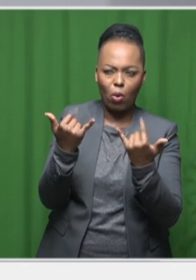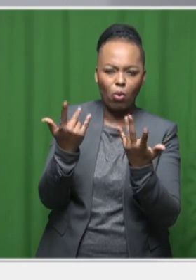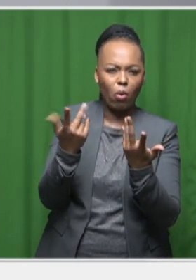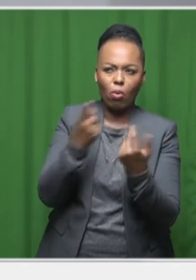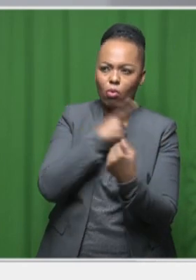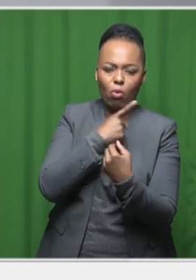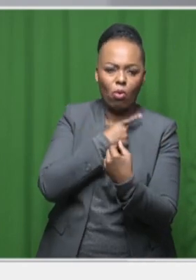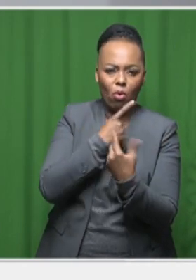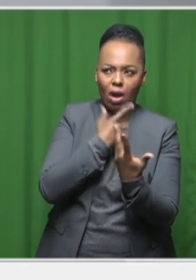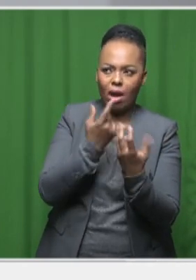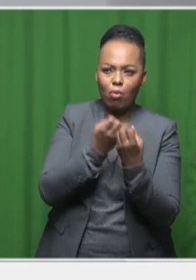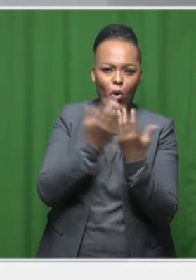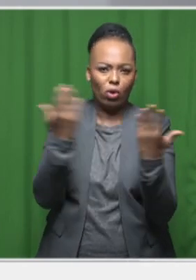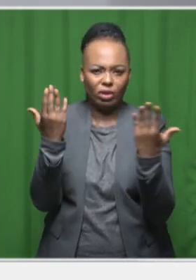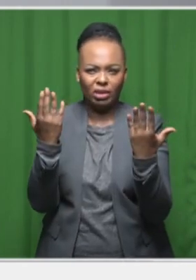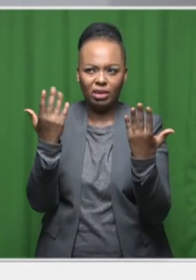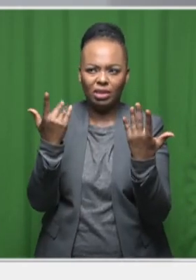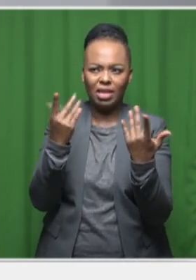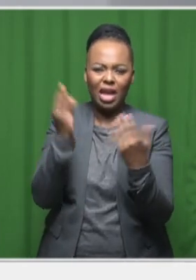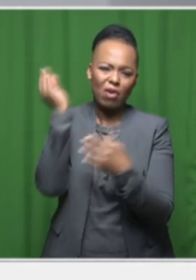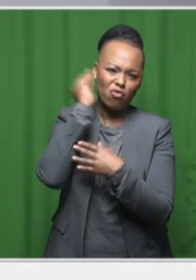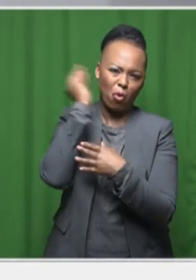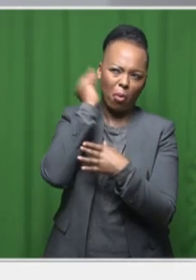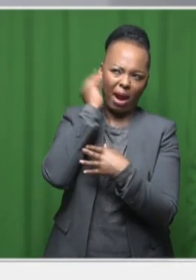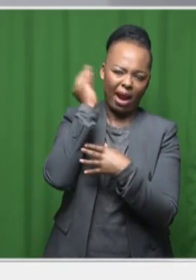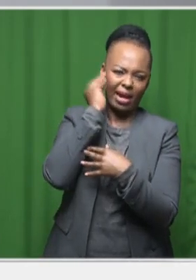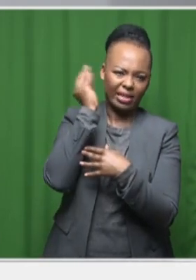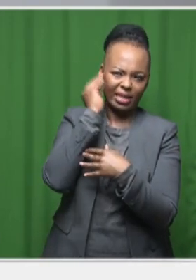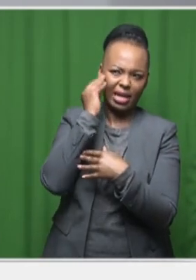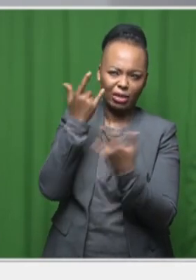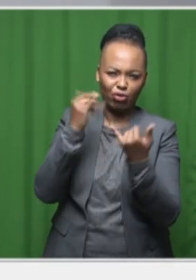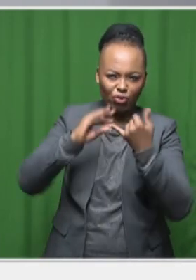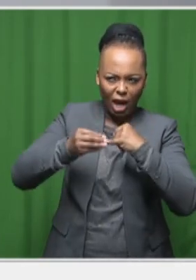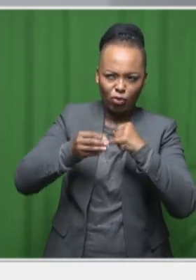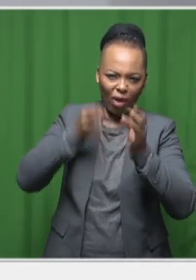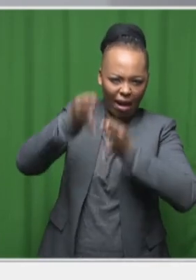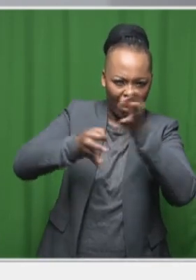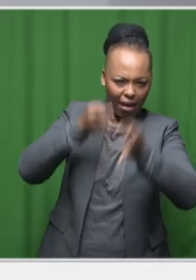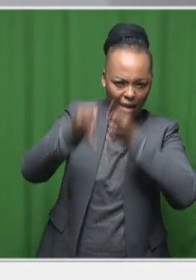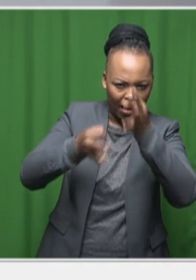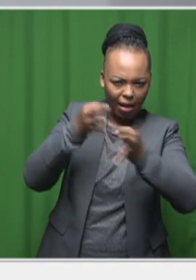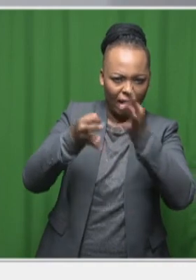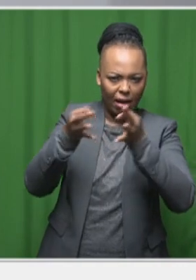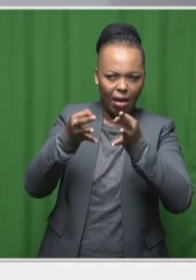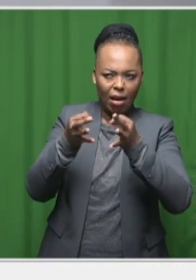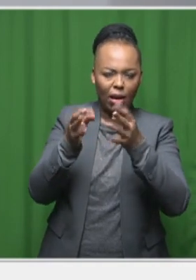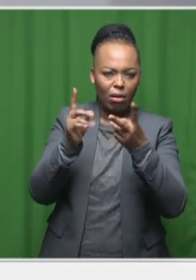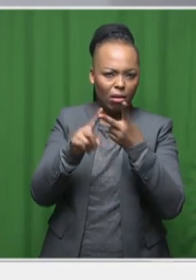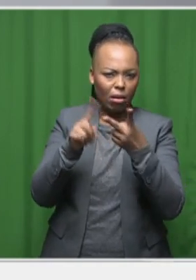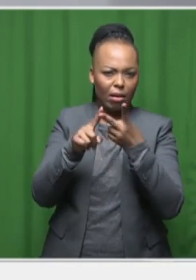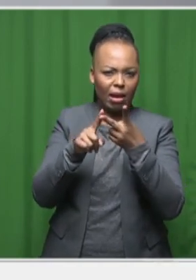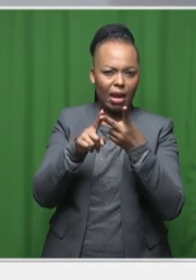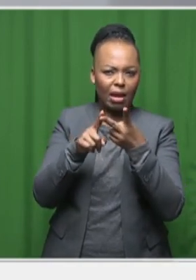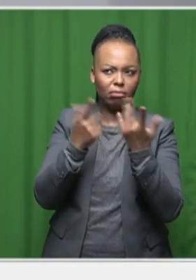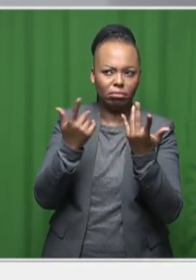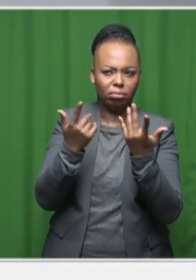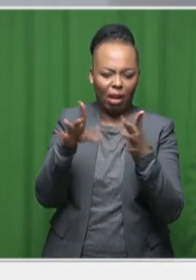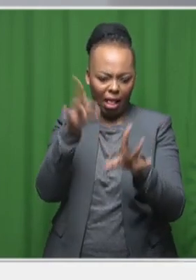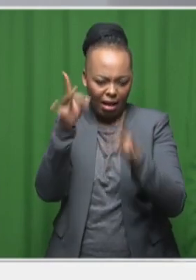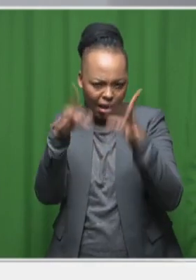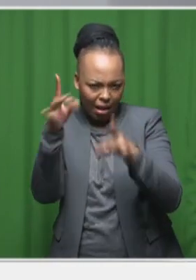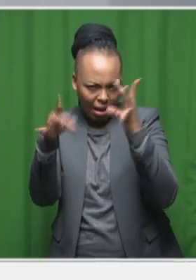of such huge amounts of data by trying to categorize it or thematize it and see where are